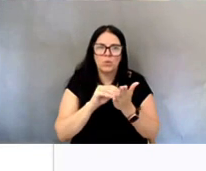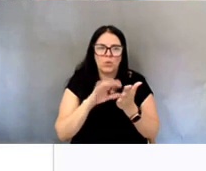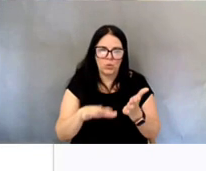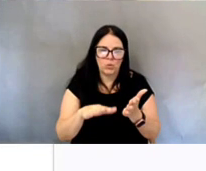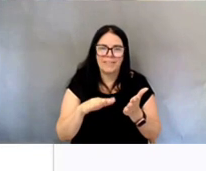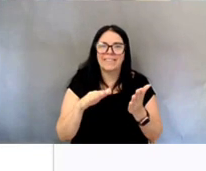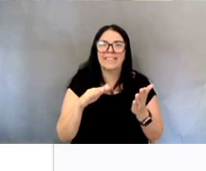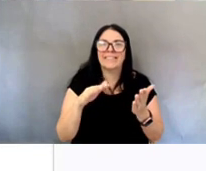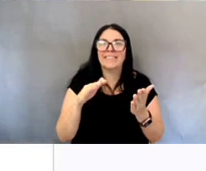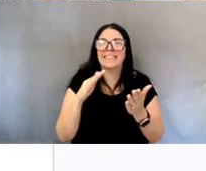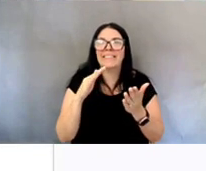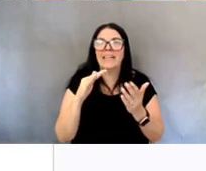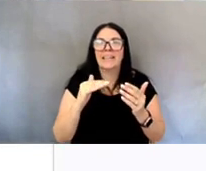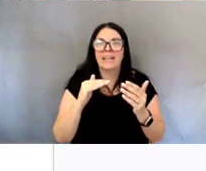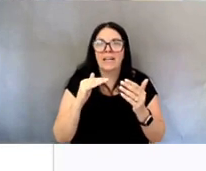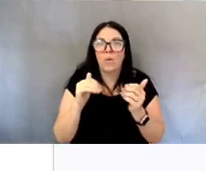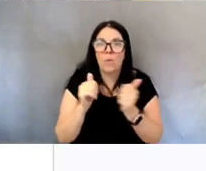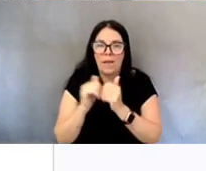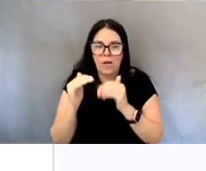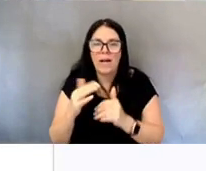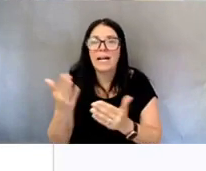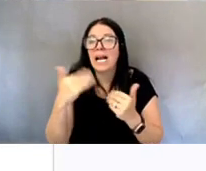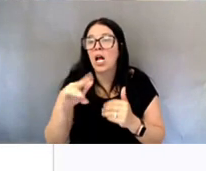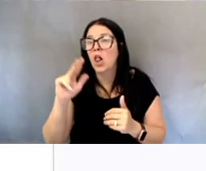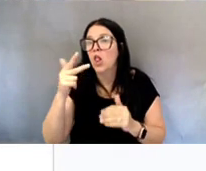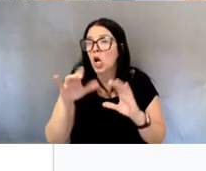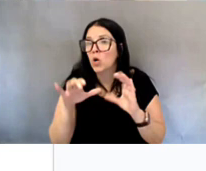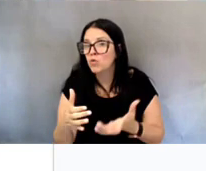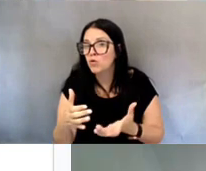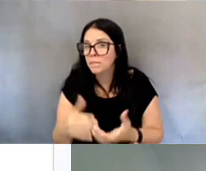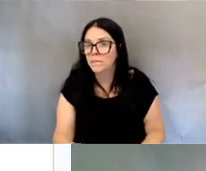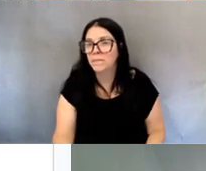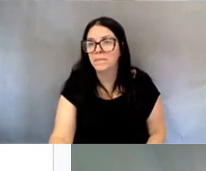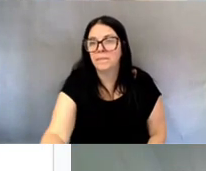kind of coming together. That's great. Breakout room 3.